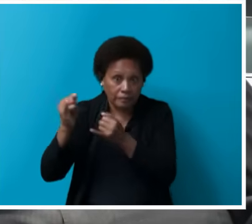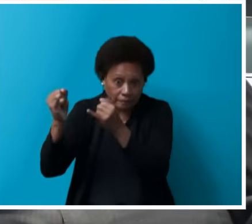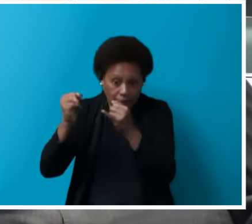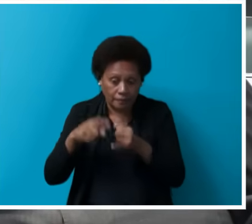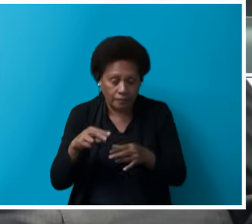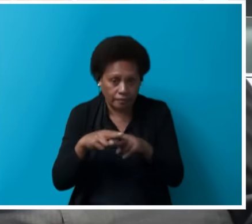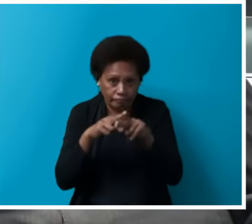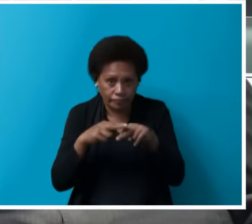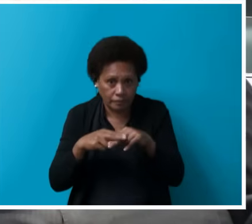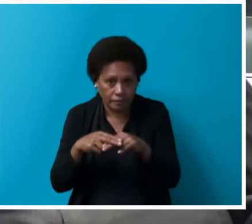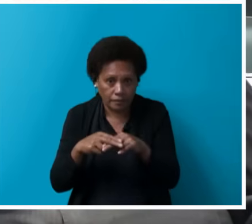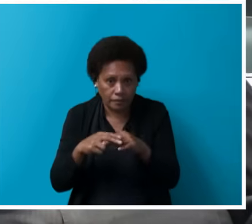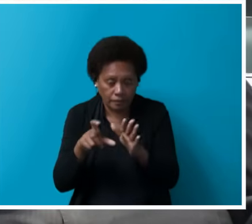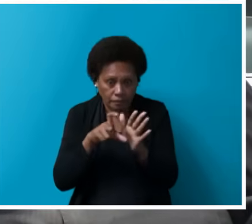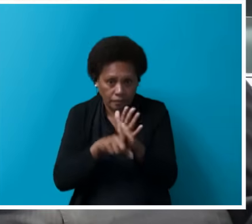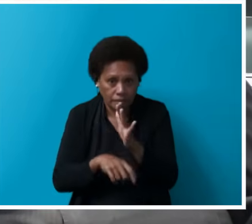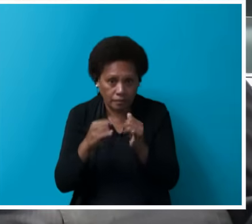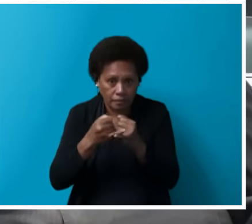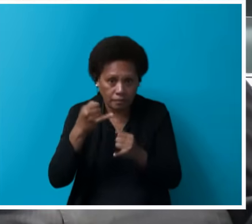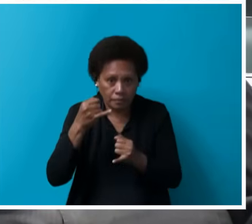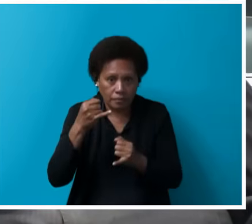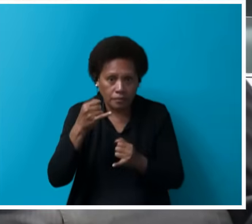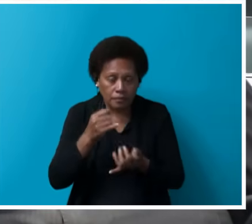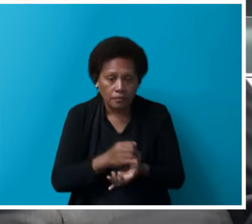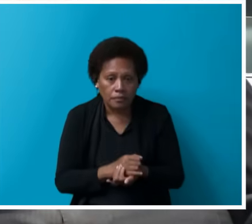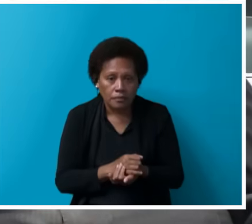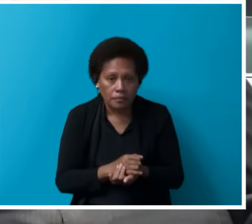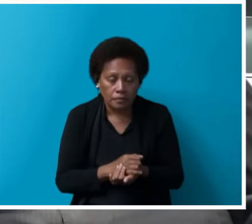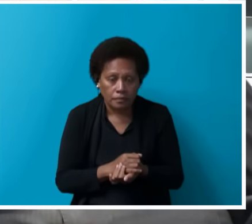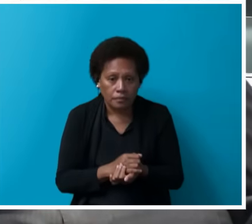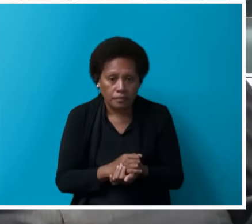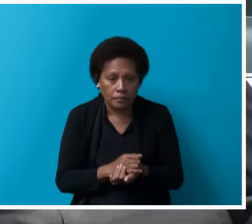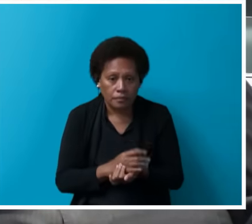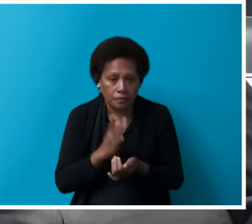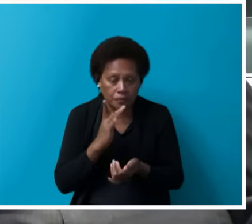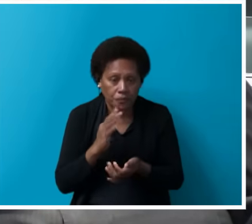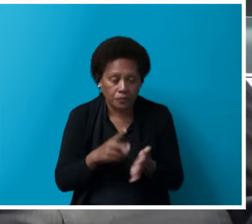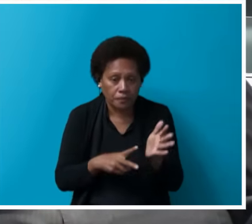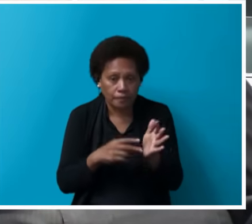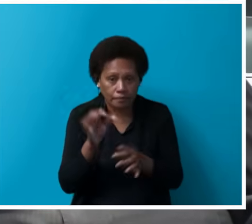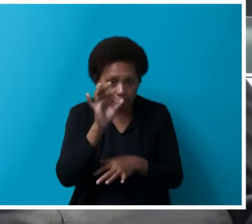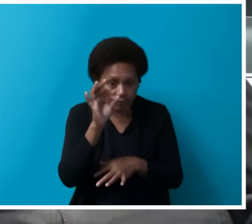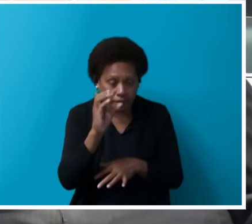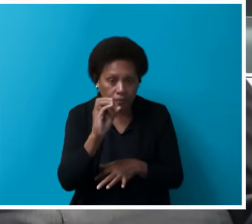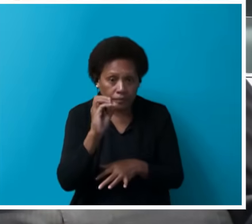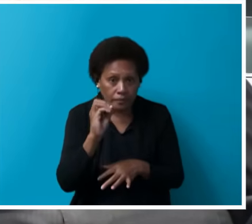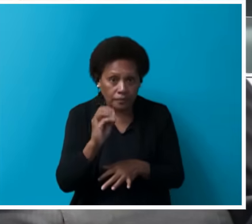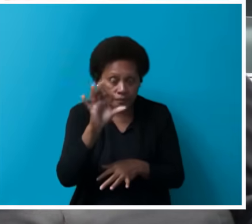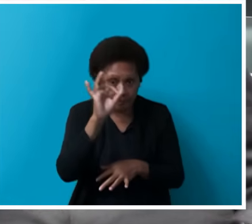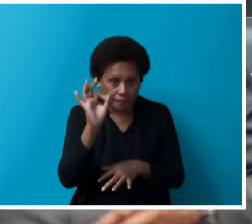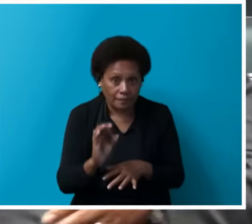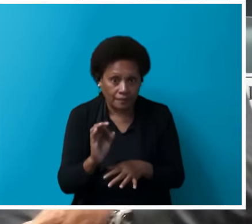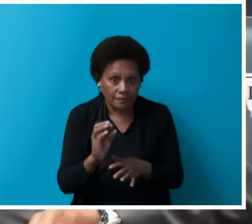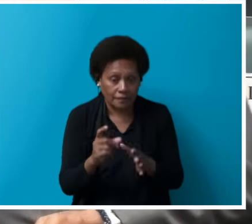any other stuff that we import, Mr. Speaker say, even if you have zero VAT, zero duty,